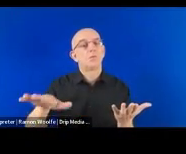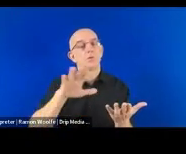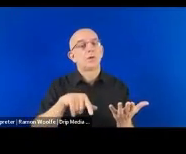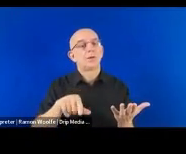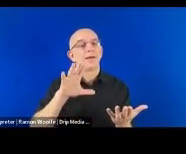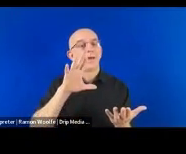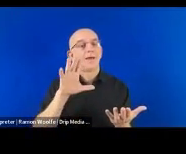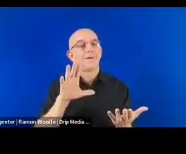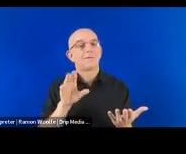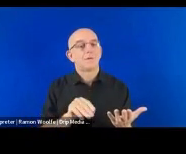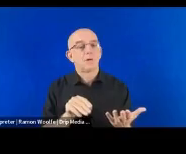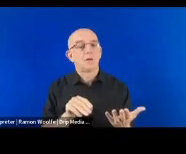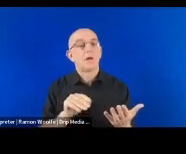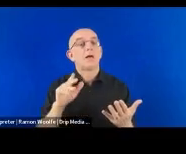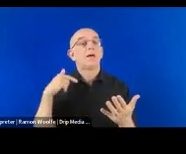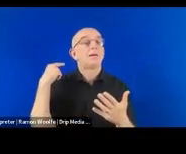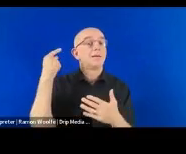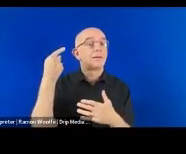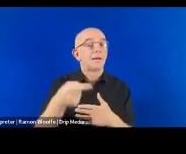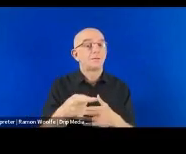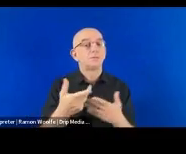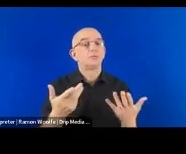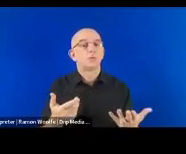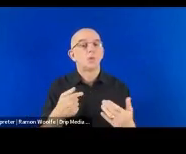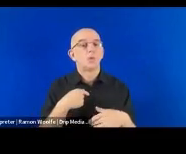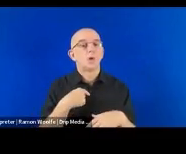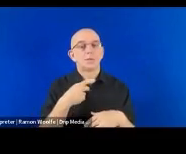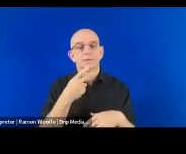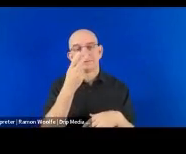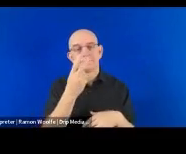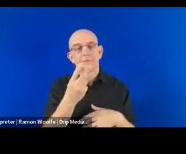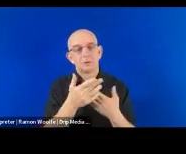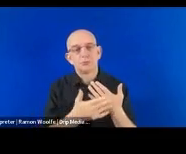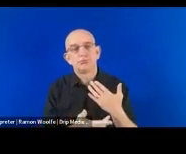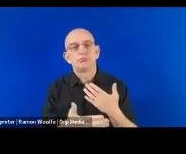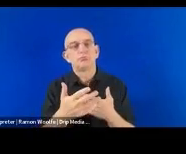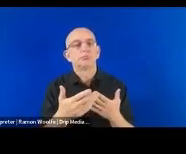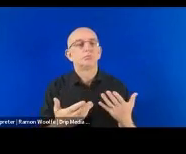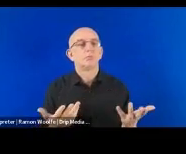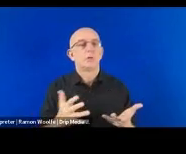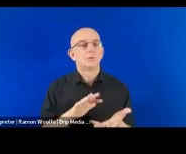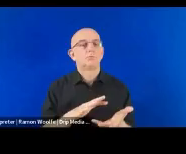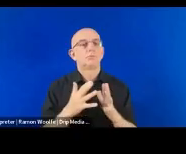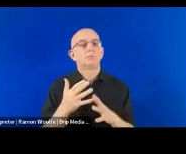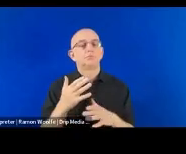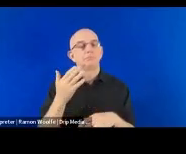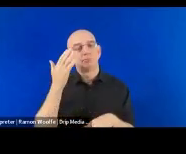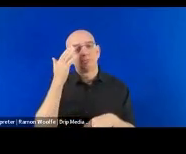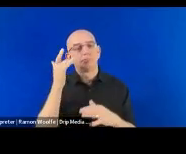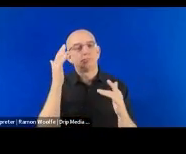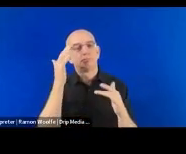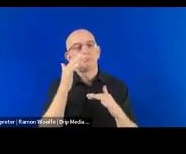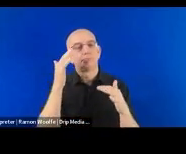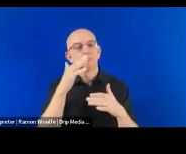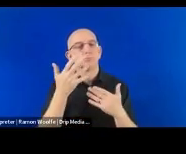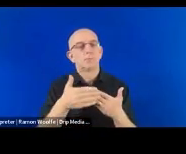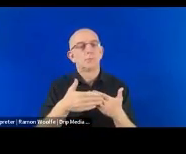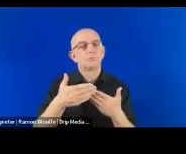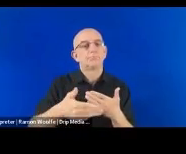we are thinking the next phase of Transform should look like. And the key issue really is